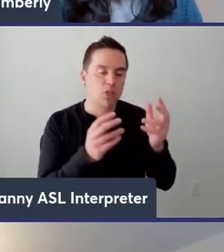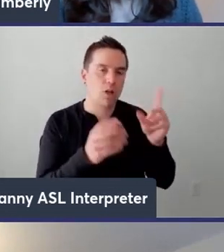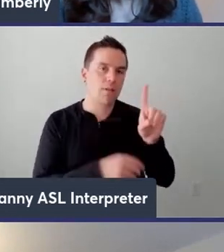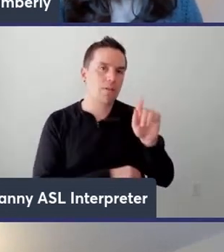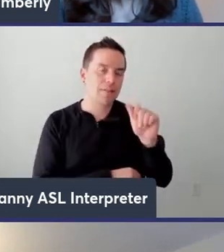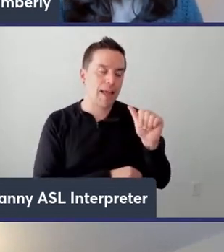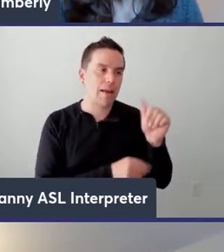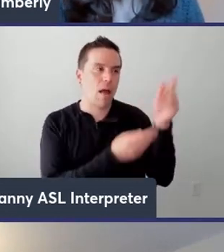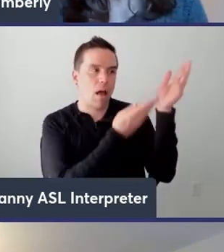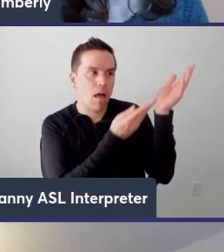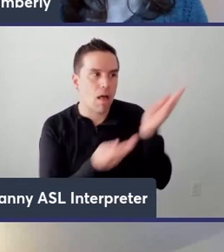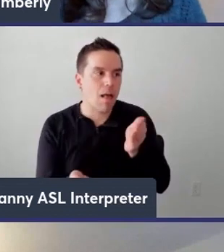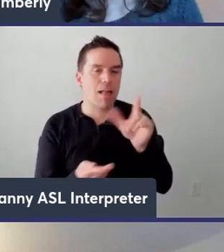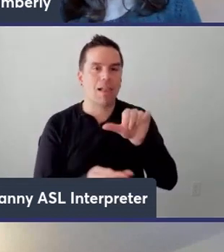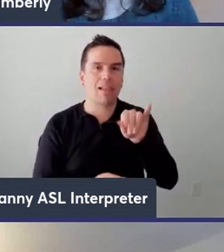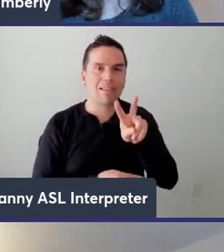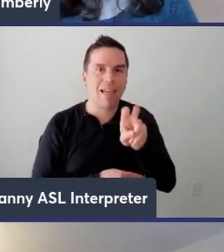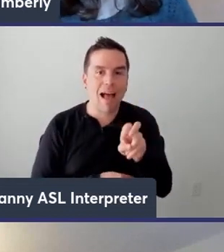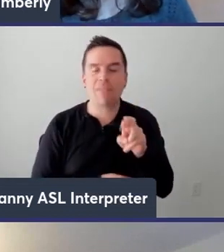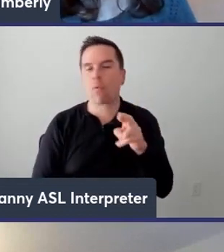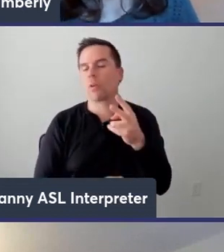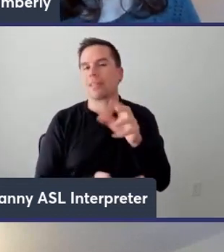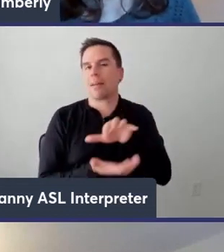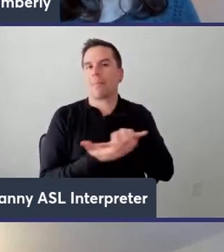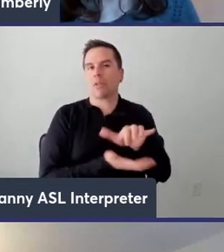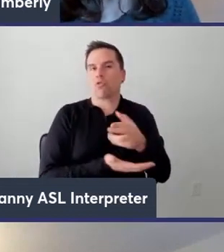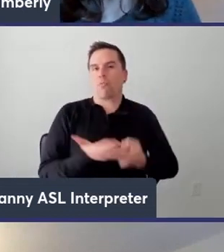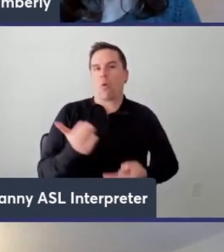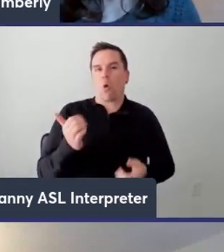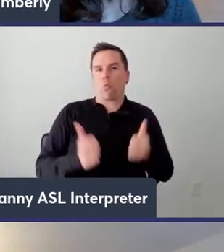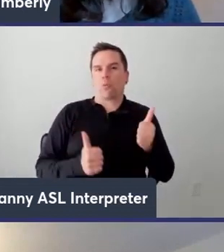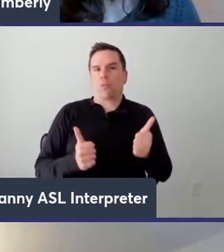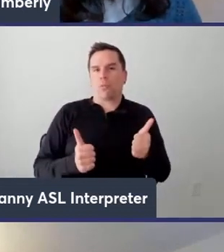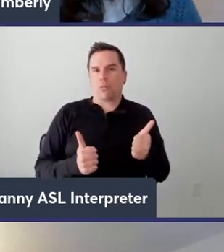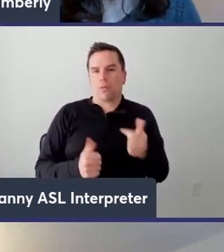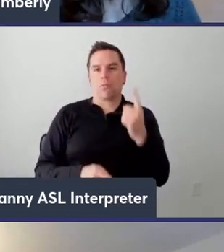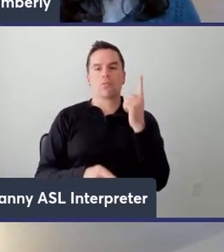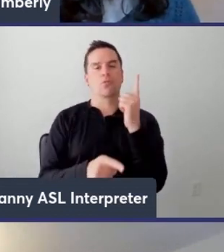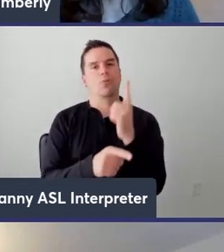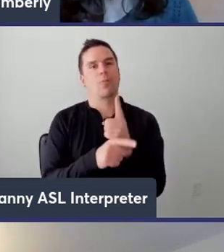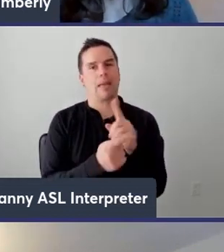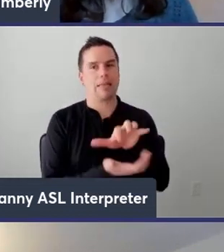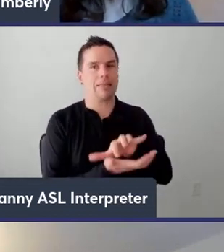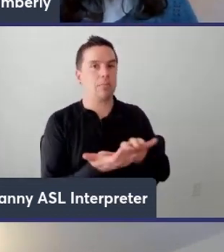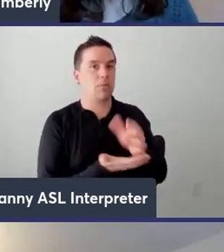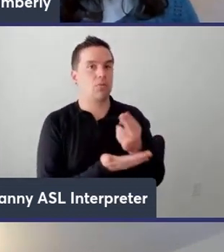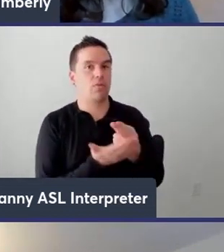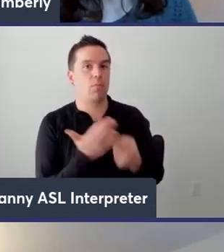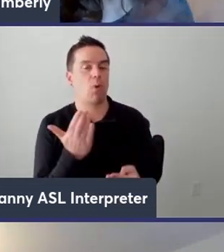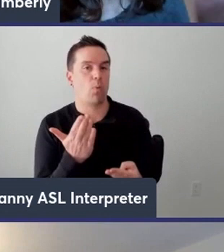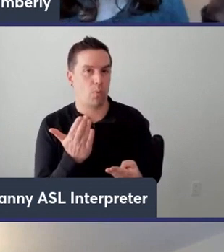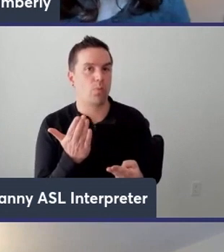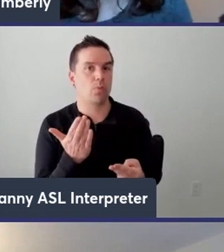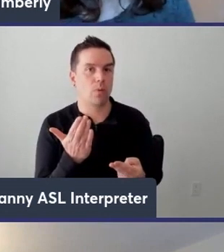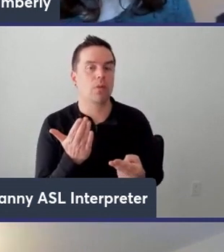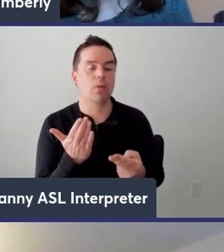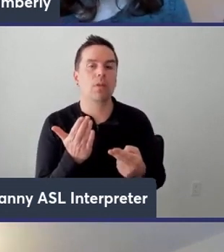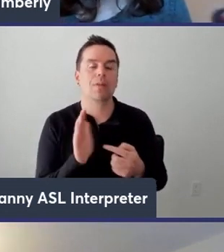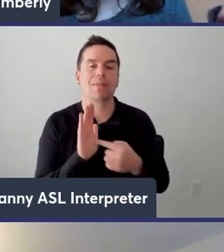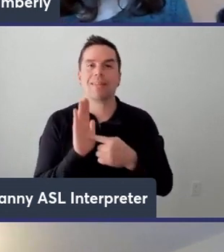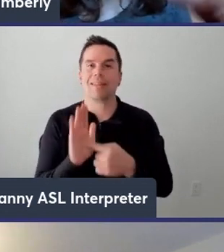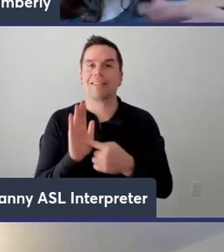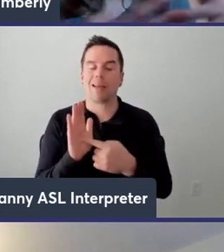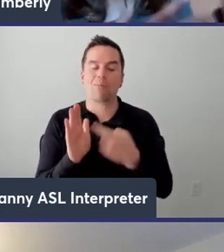both? Yeah, you're right. It is a mixture of both. The example that we just showed